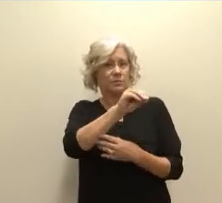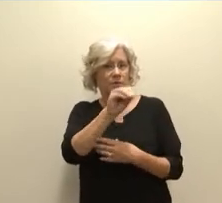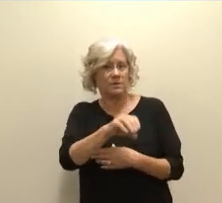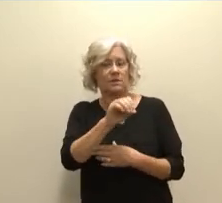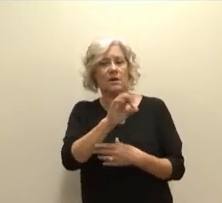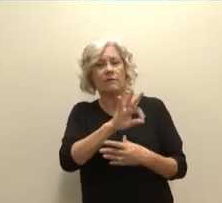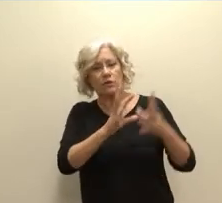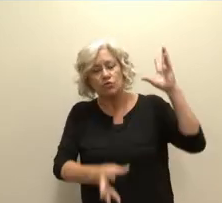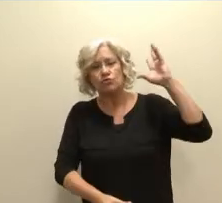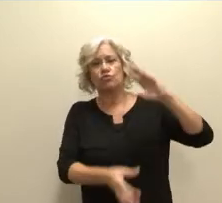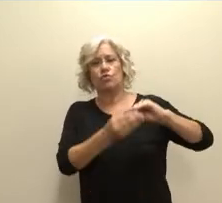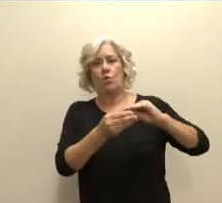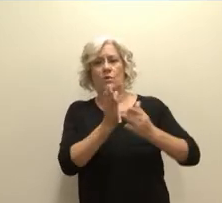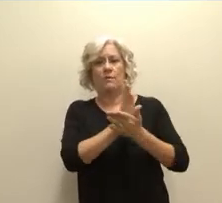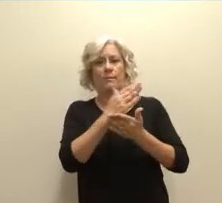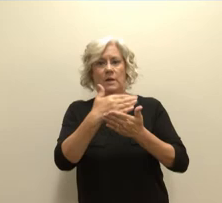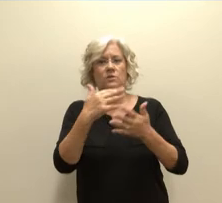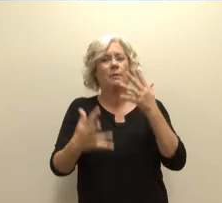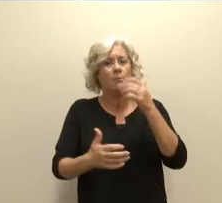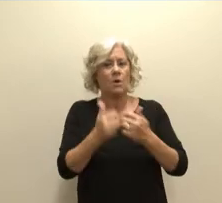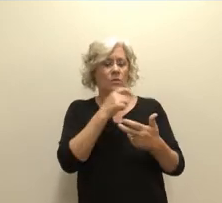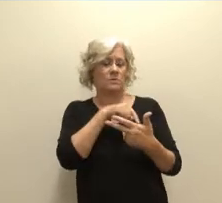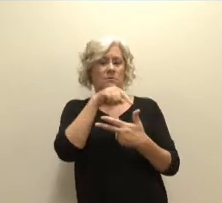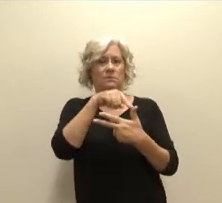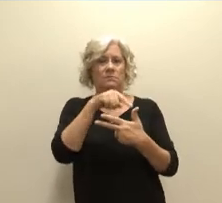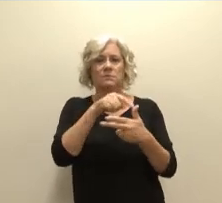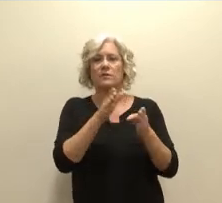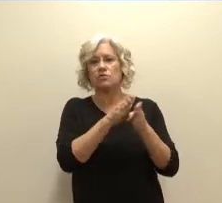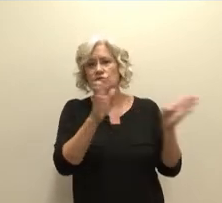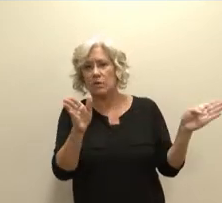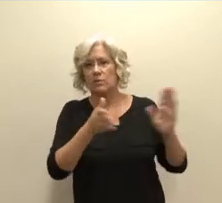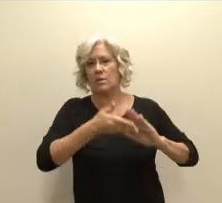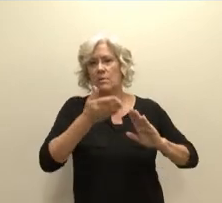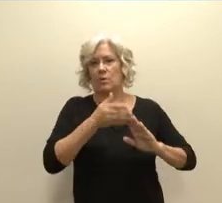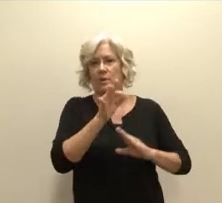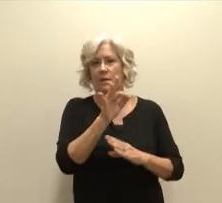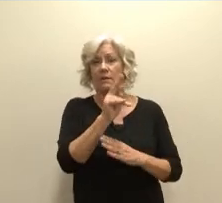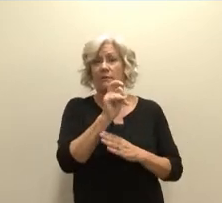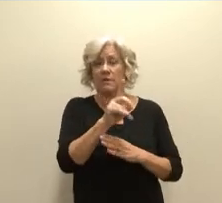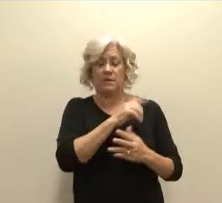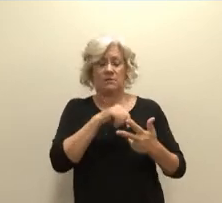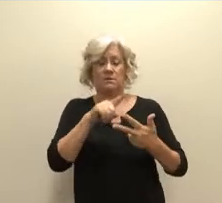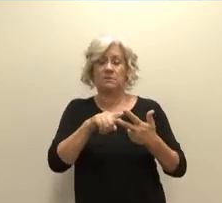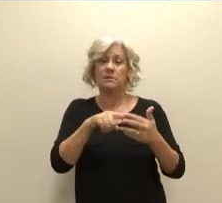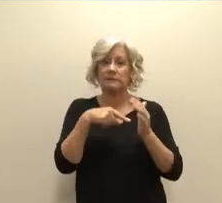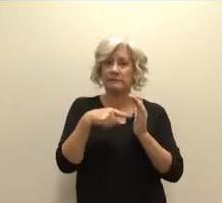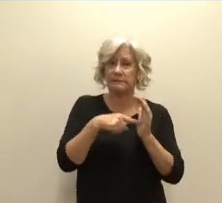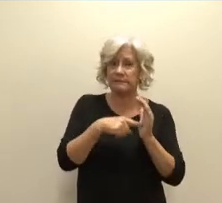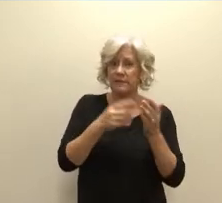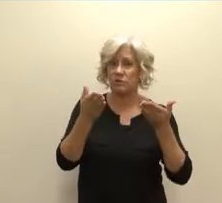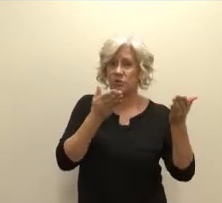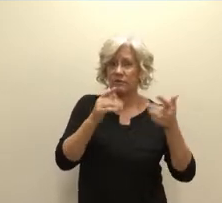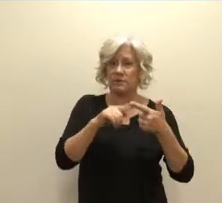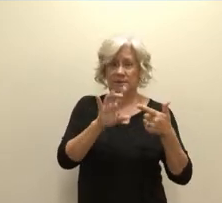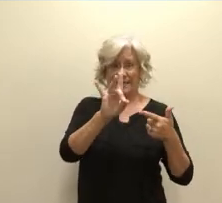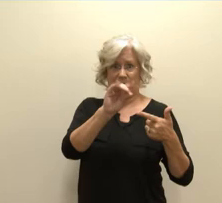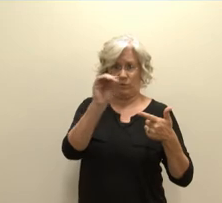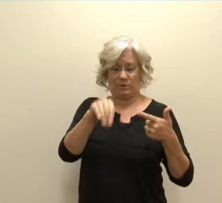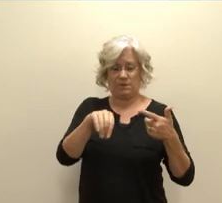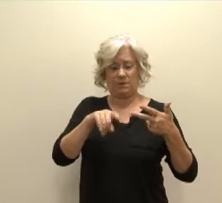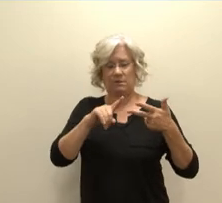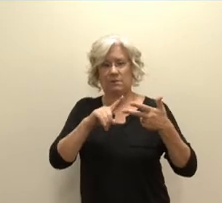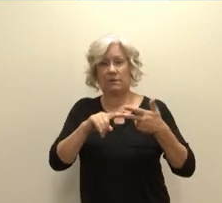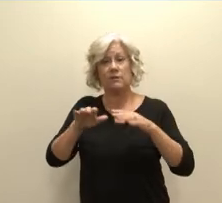total budget. Most of the budget's in our general operating fund. The debt service fund is 8% of that, and our